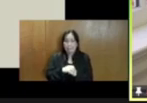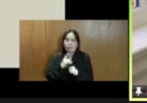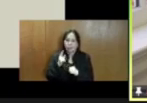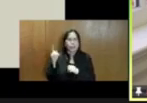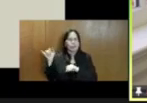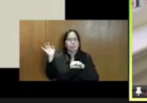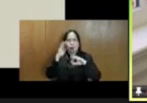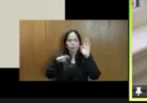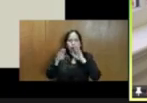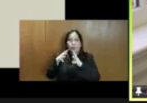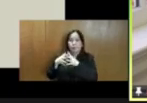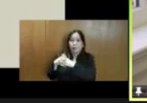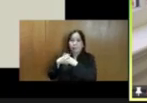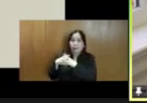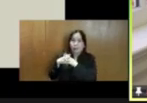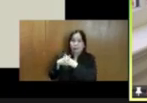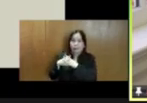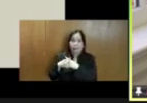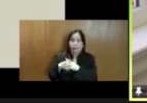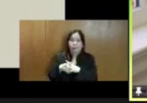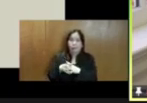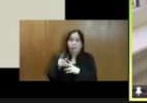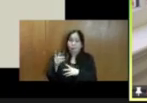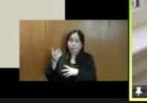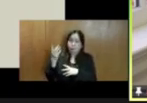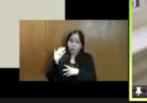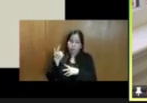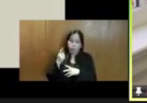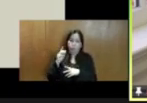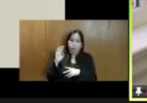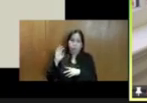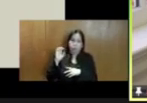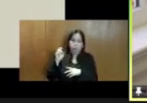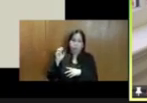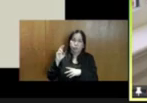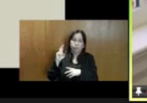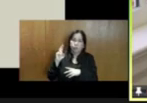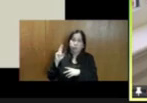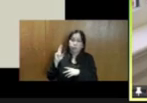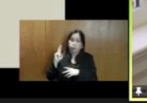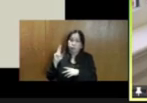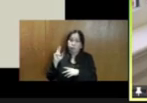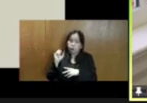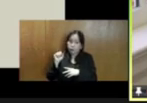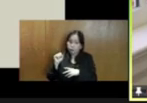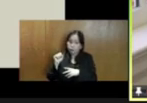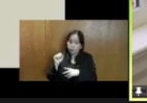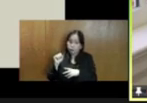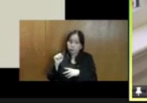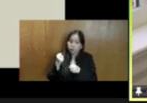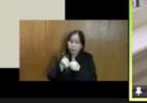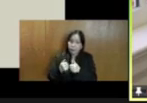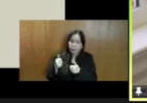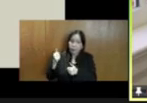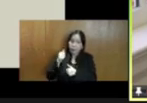as well. So this is from Gina McCarthy, the former U.S. climate advisor, former head of the